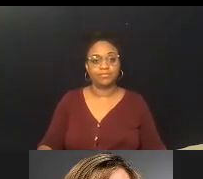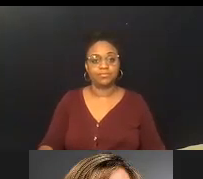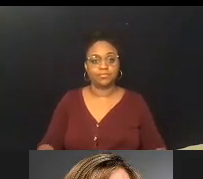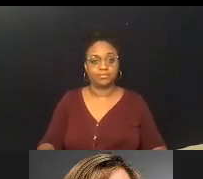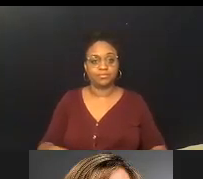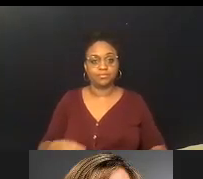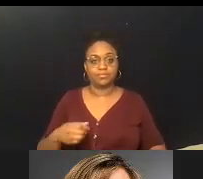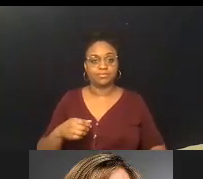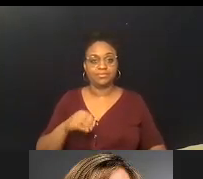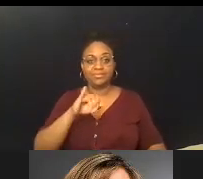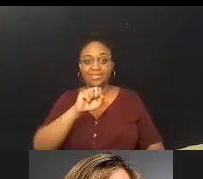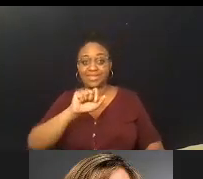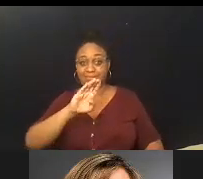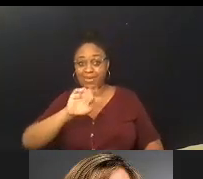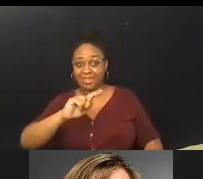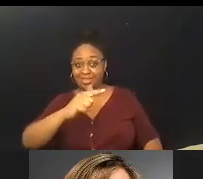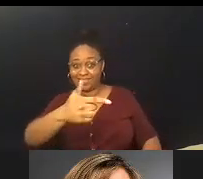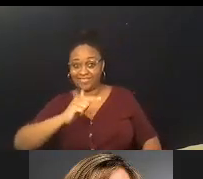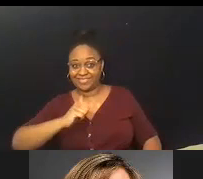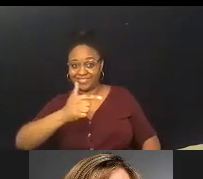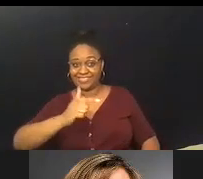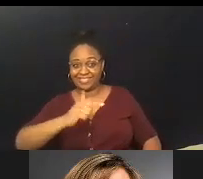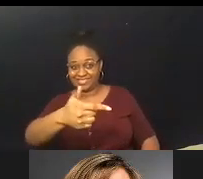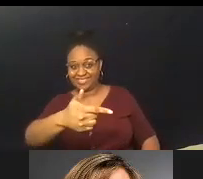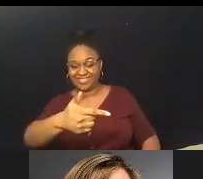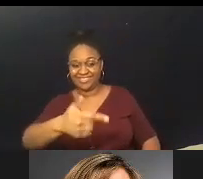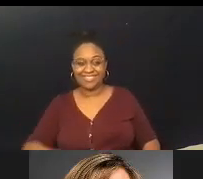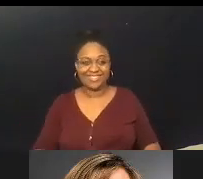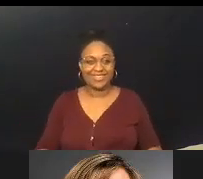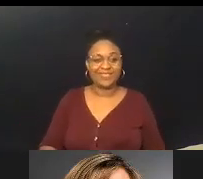Isabel, do you want to go? I can go.